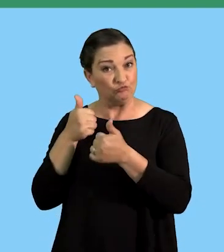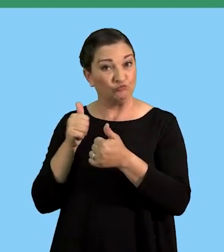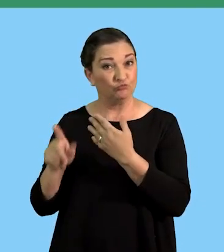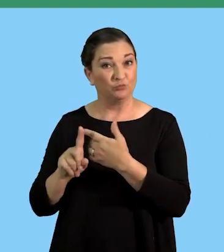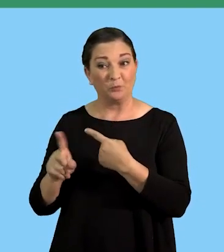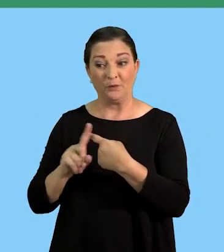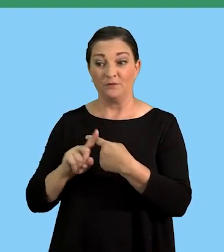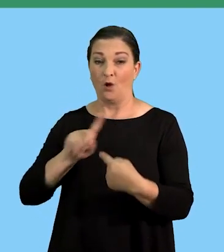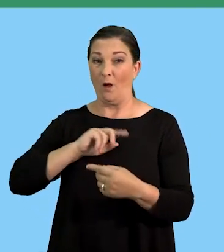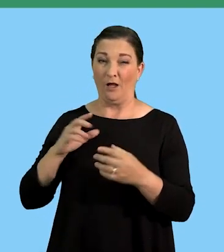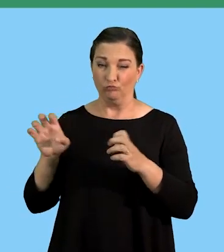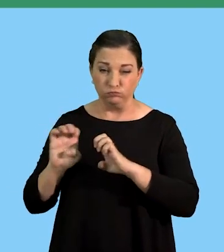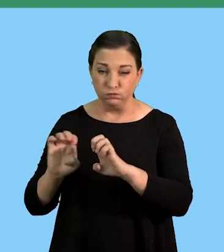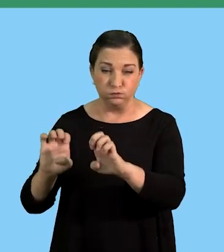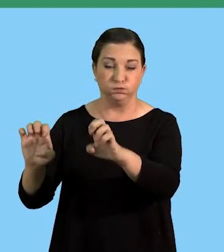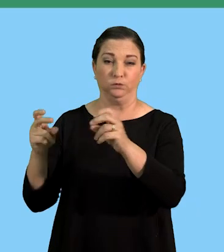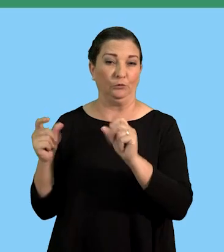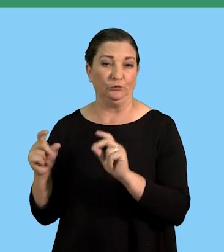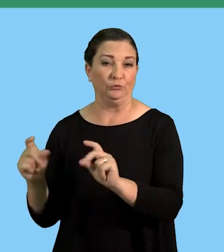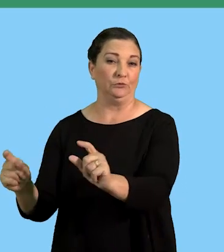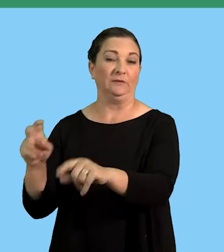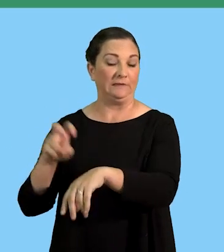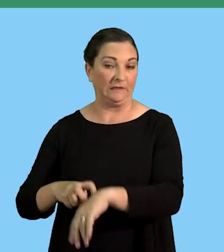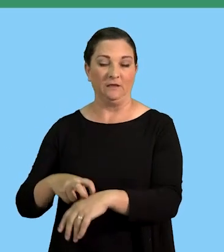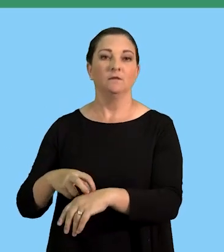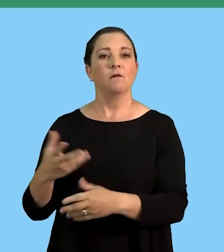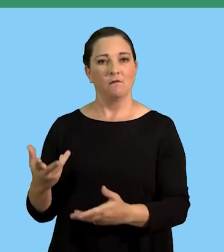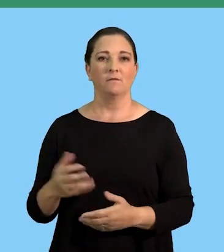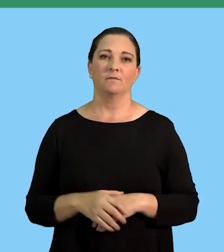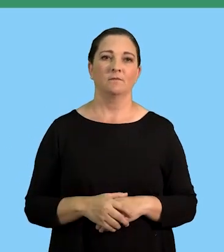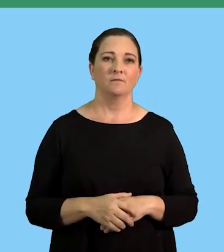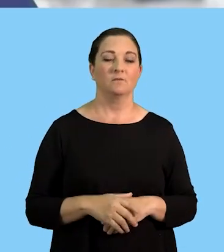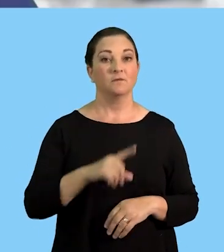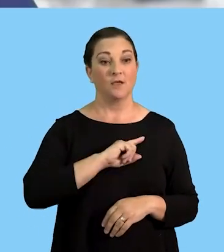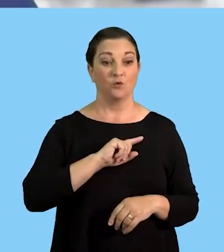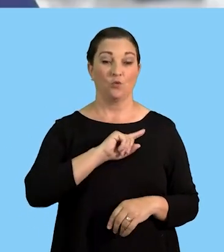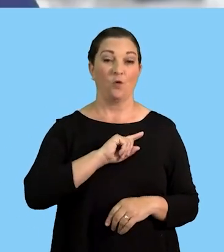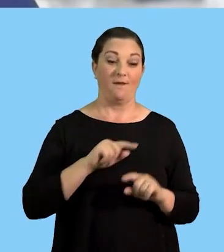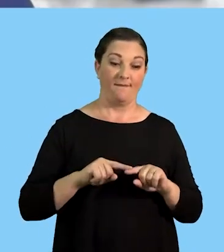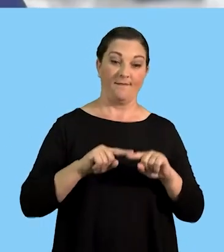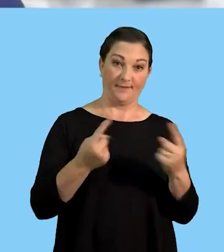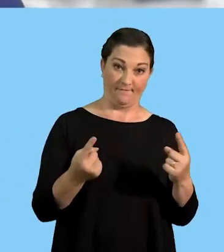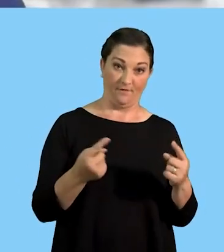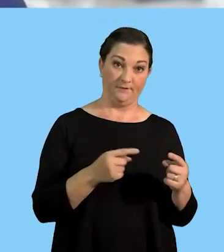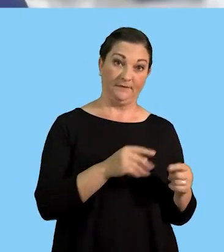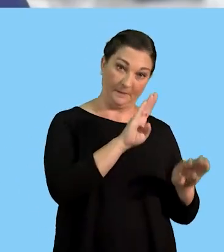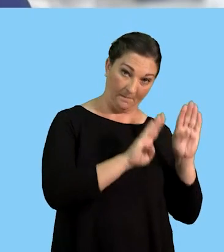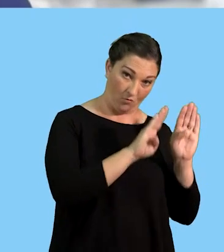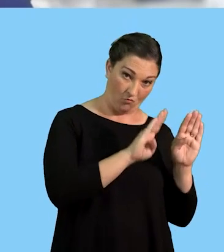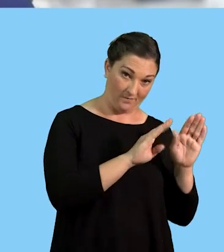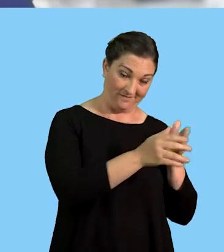in a crisis or in an urgent situation. So that would mark the difference